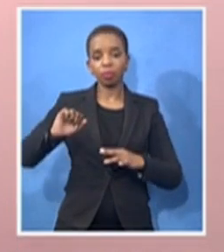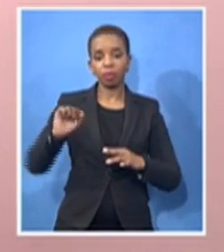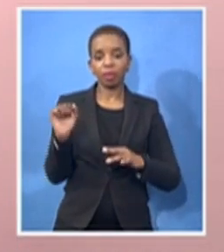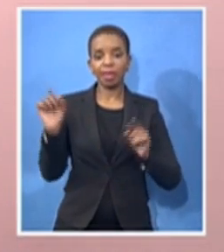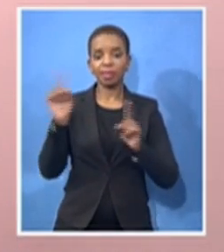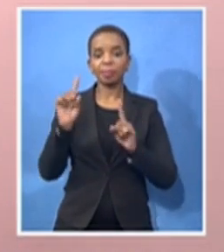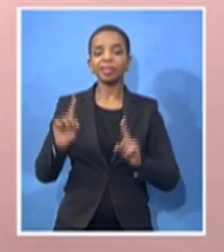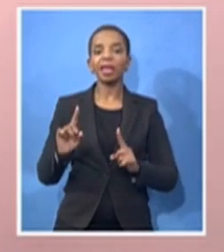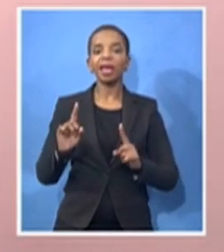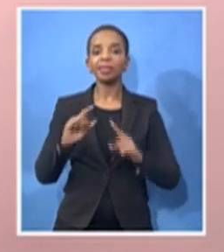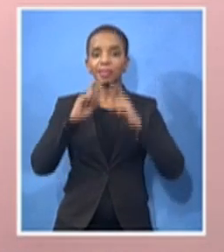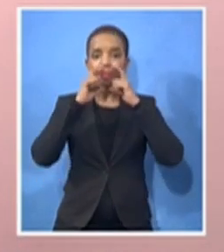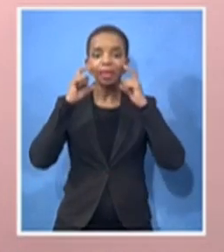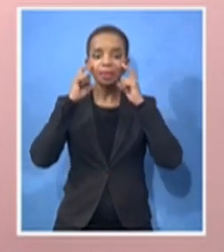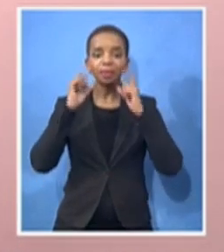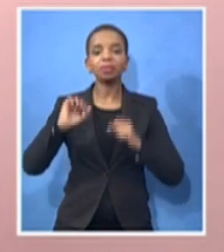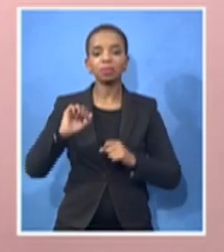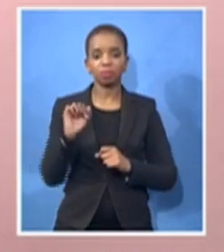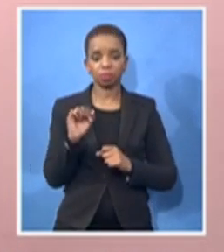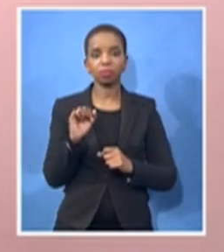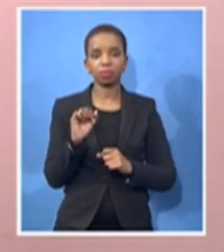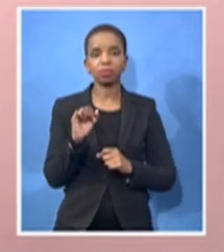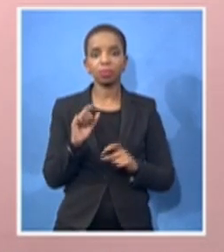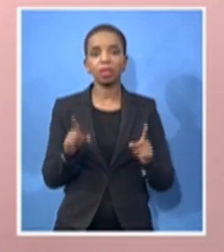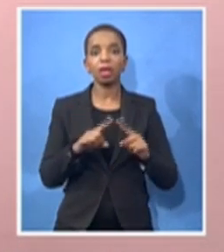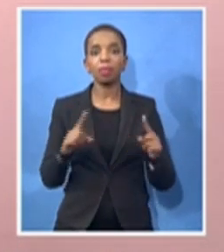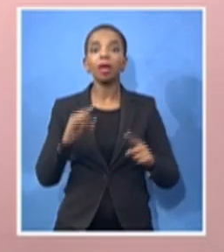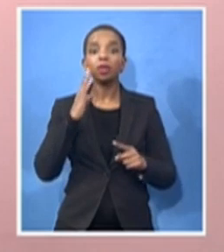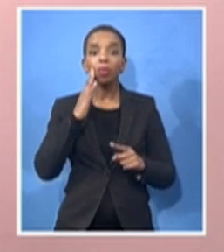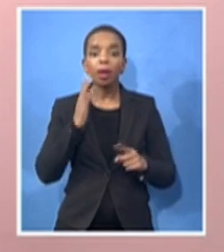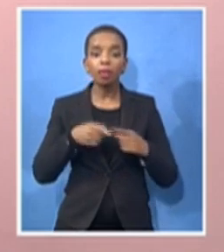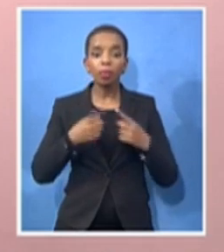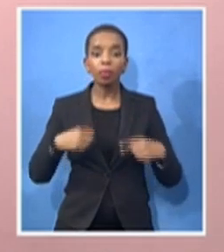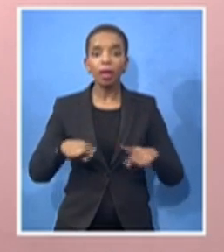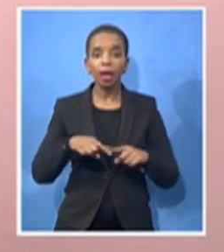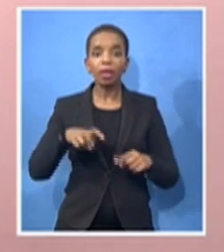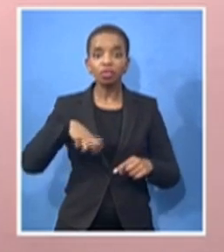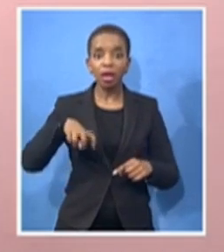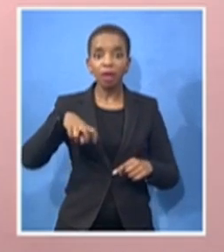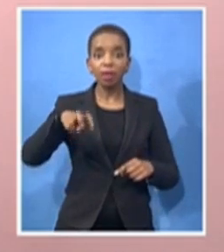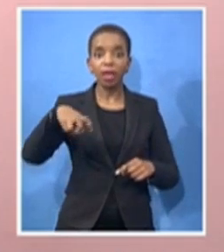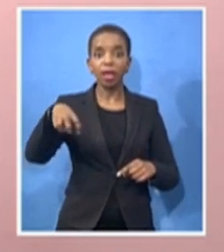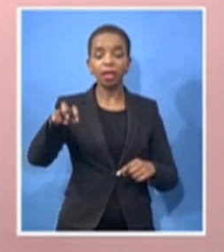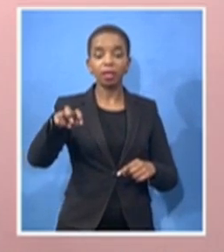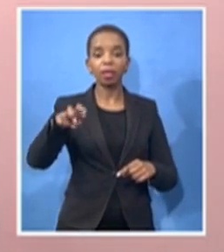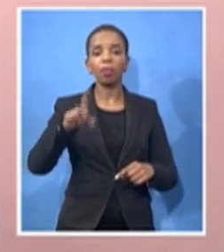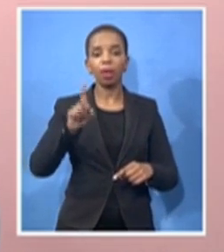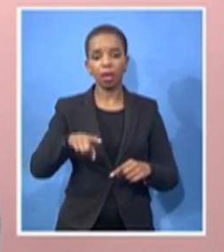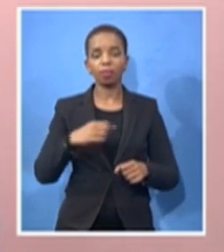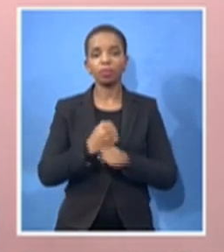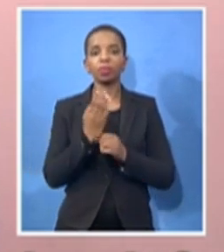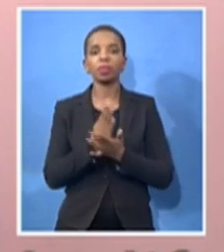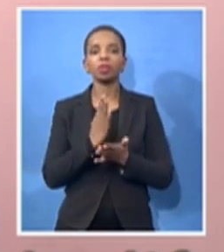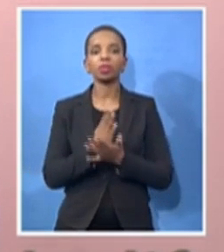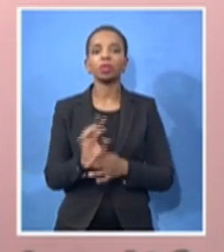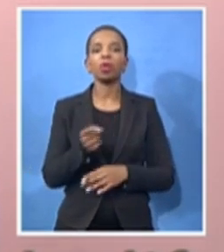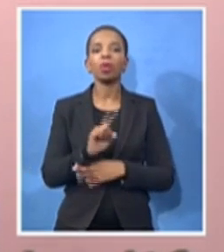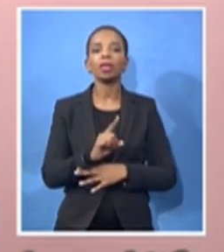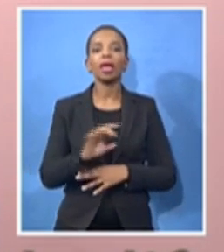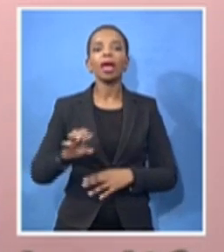along, then we need to make sure that our members of staff, our government officials, our